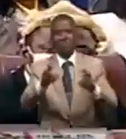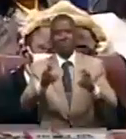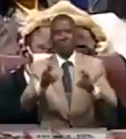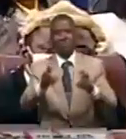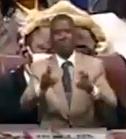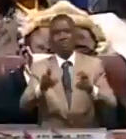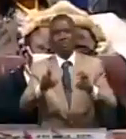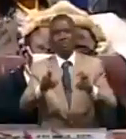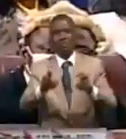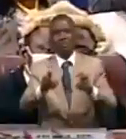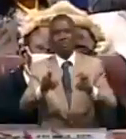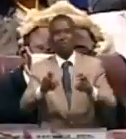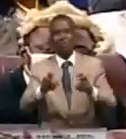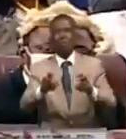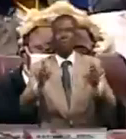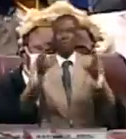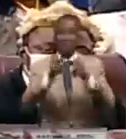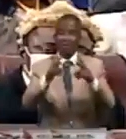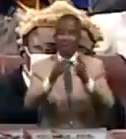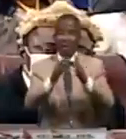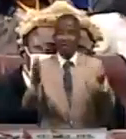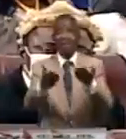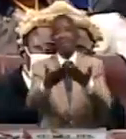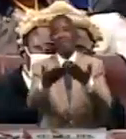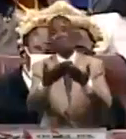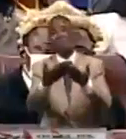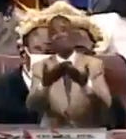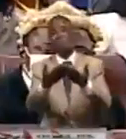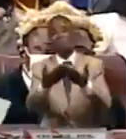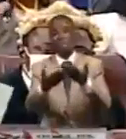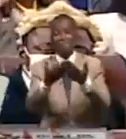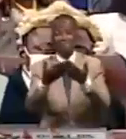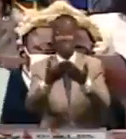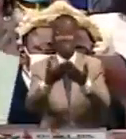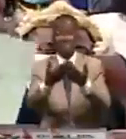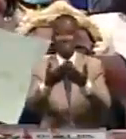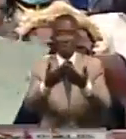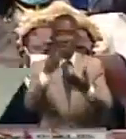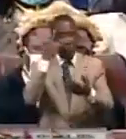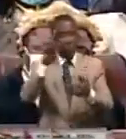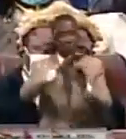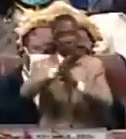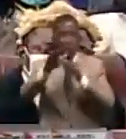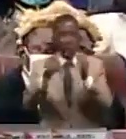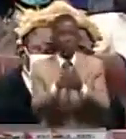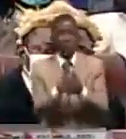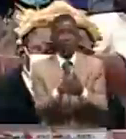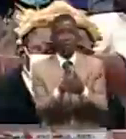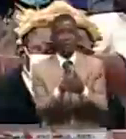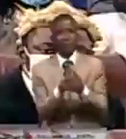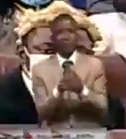it is open under the common law. Where there is a jury, it is open for